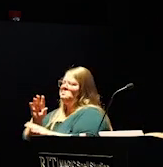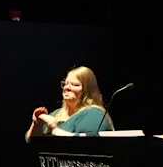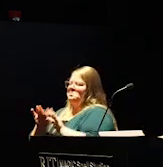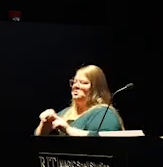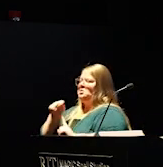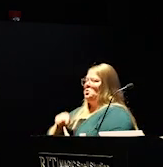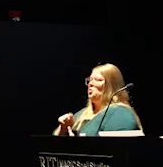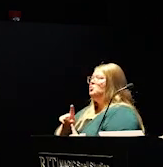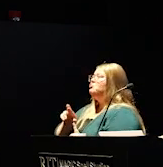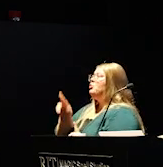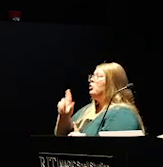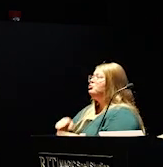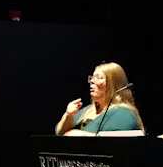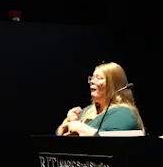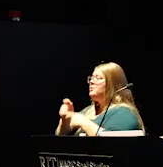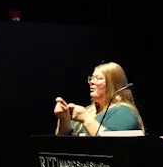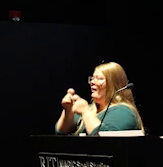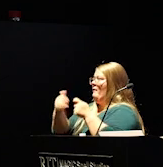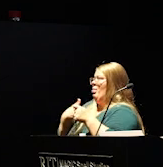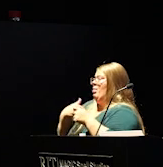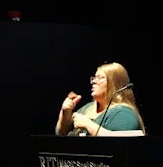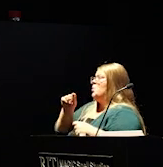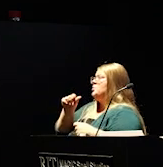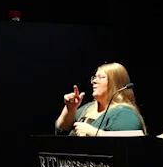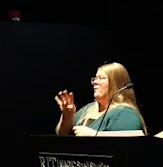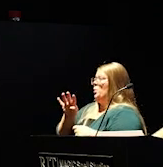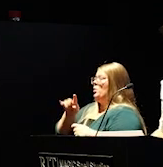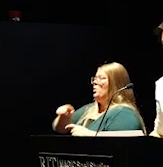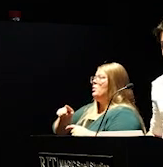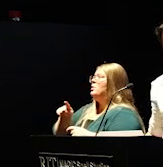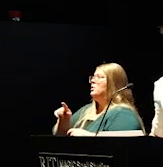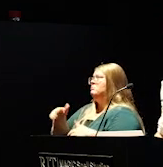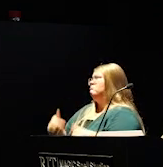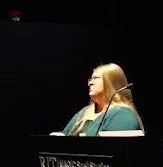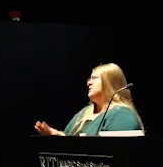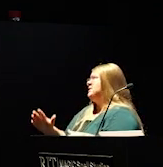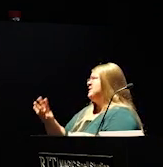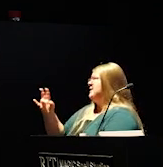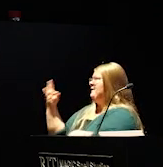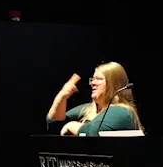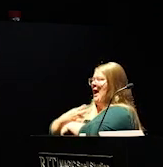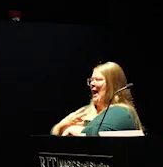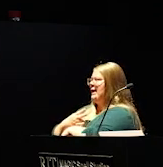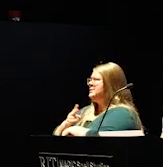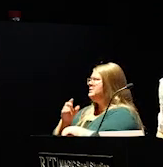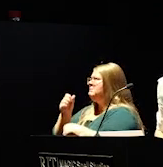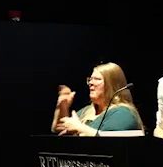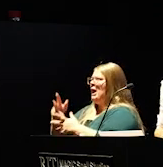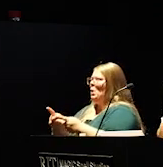Revival 2024 was back in June, 83 events over 7 days at 31